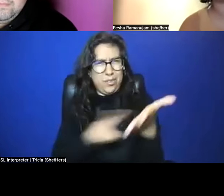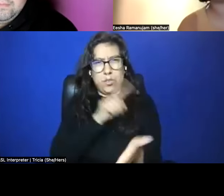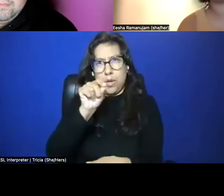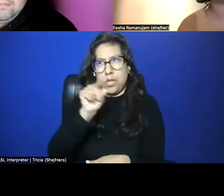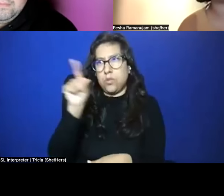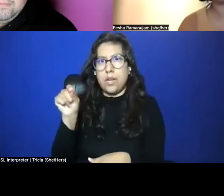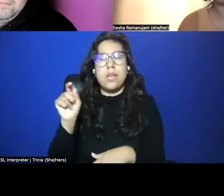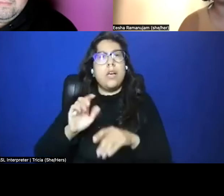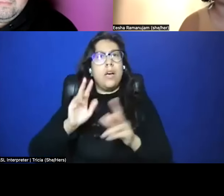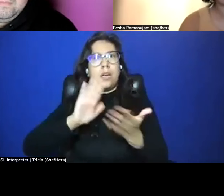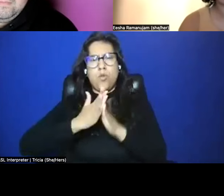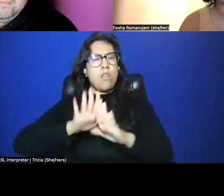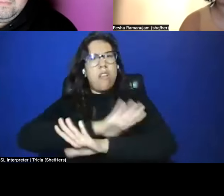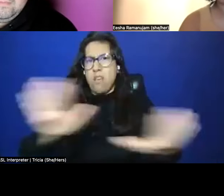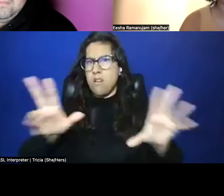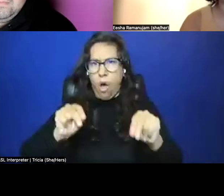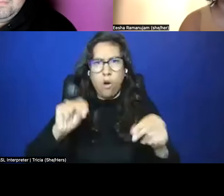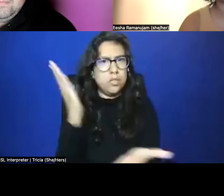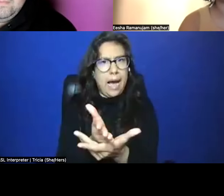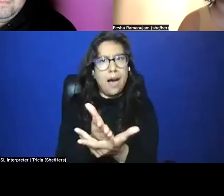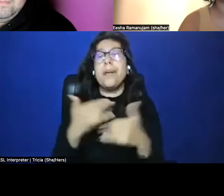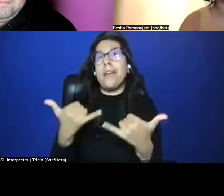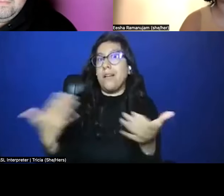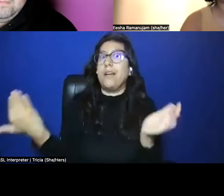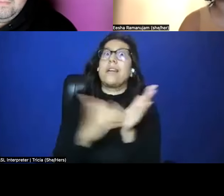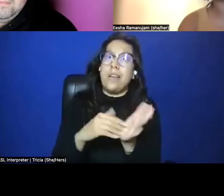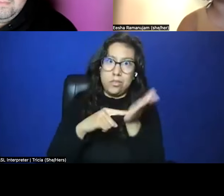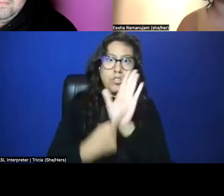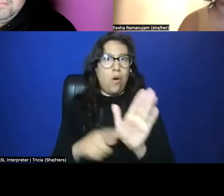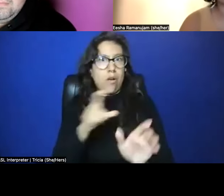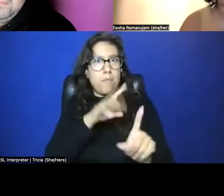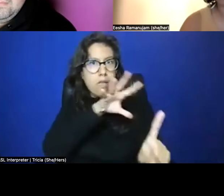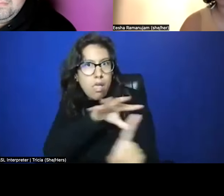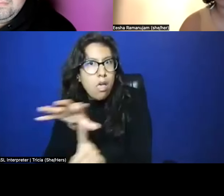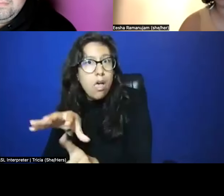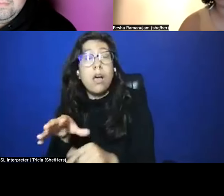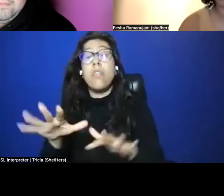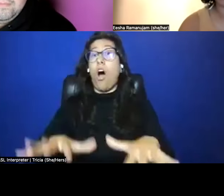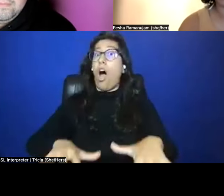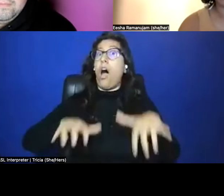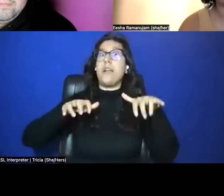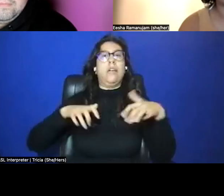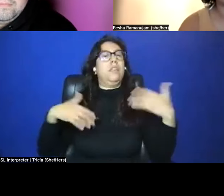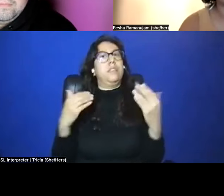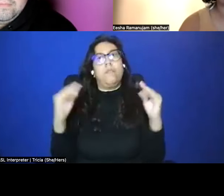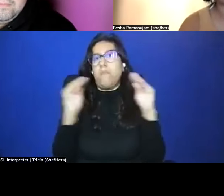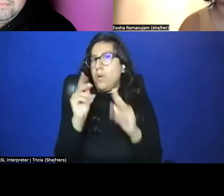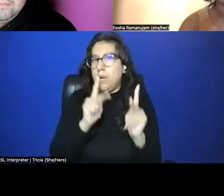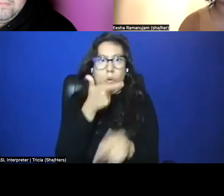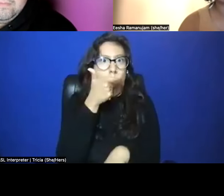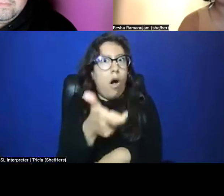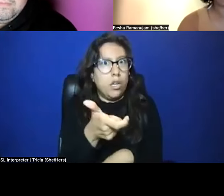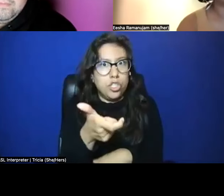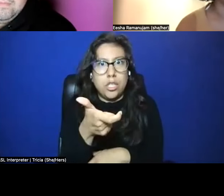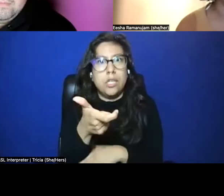public pressure and then are now back on the air, often with audiences even bigger than the people that